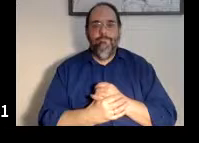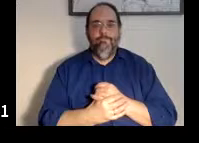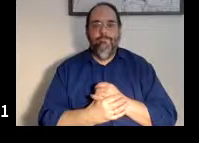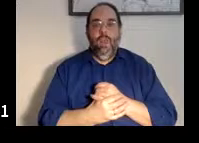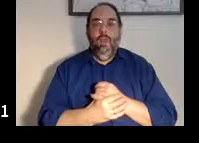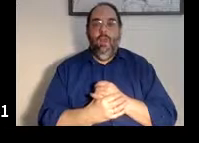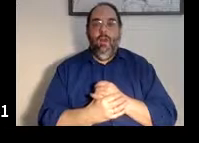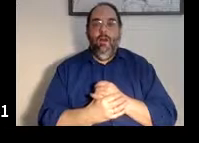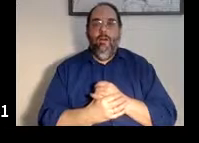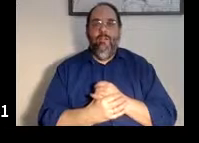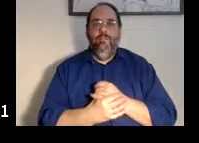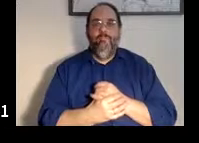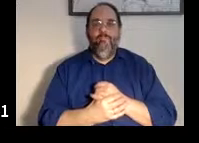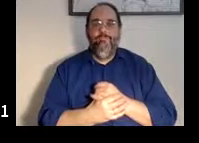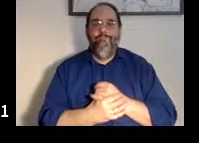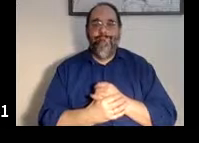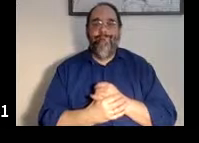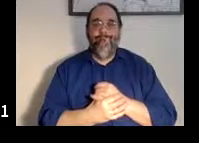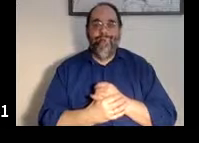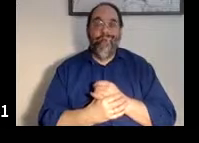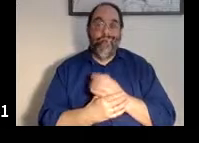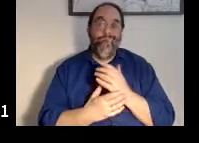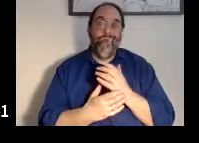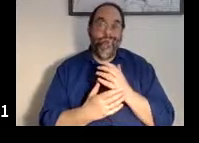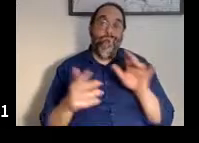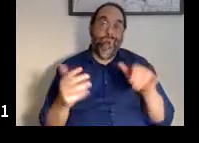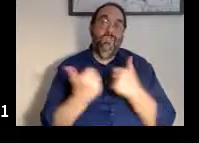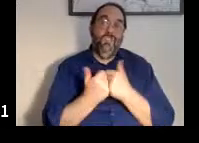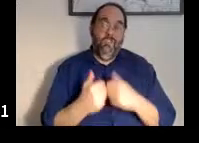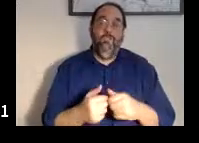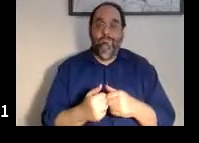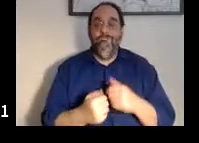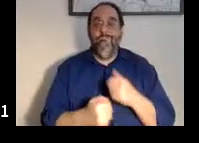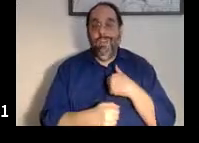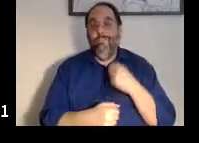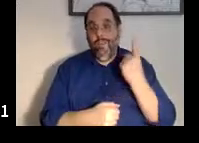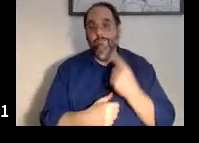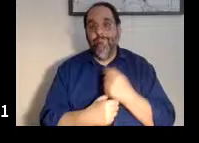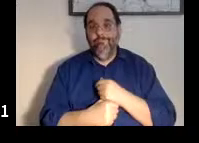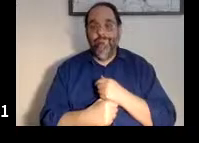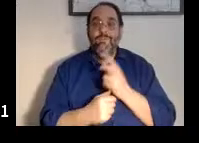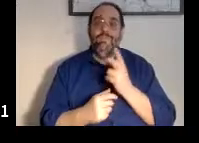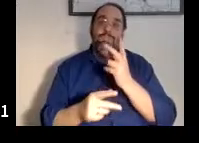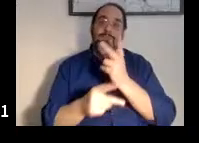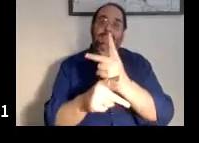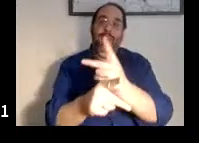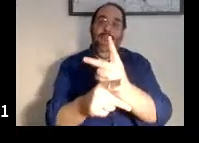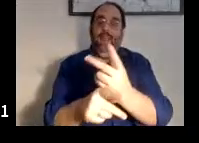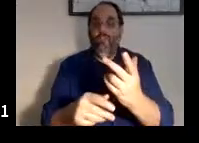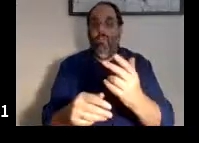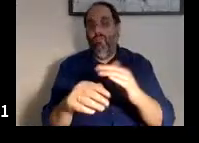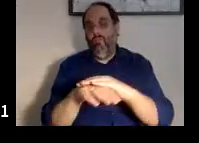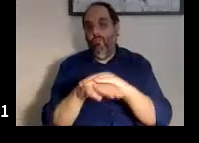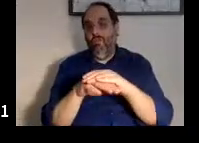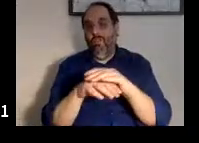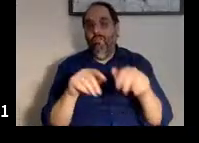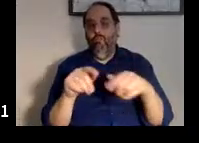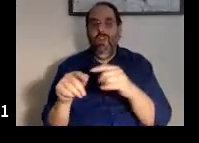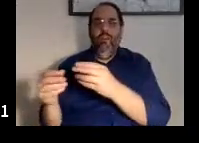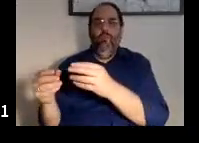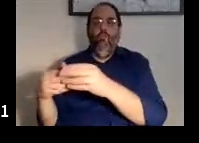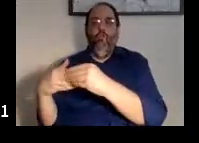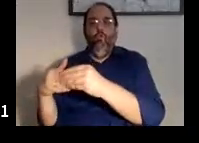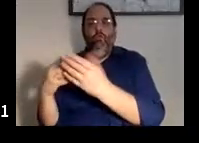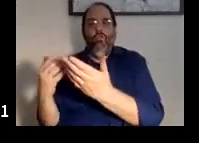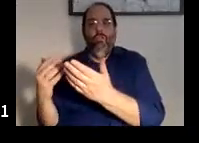And it gets challenging, right, to maintain those surfaces when you're doing loose fill products